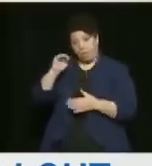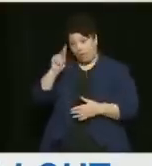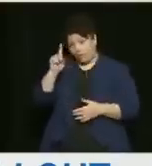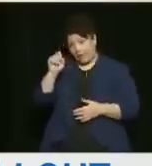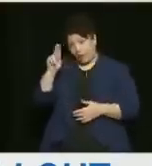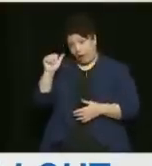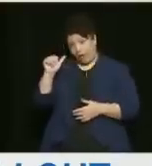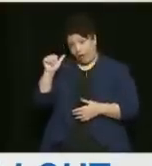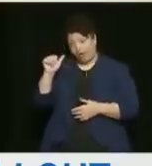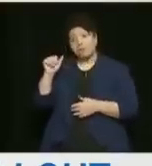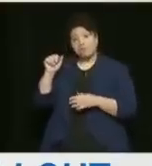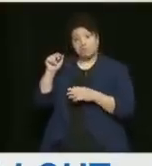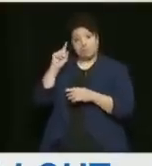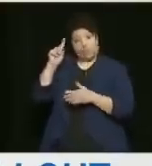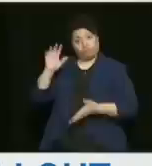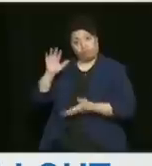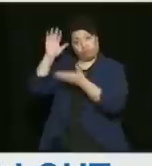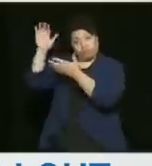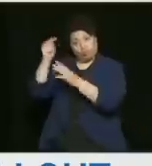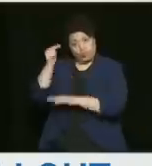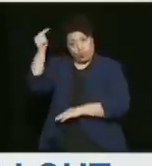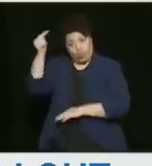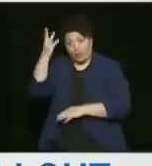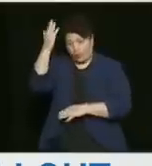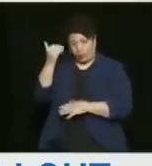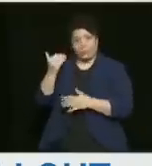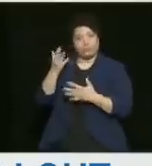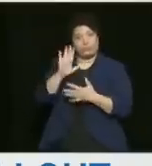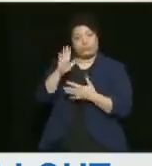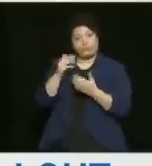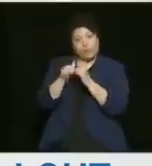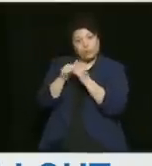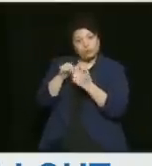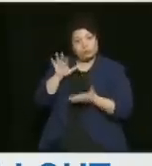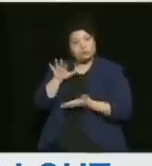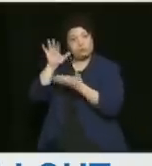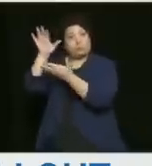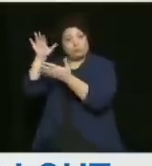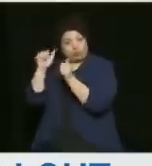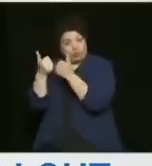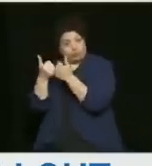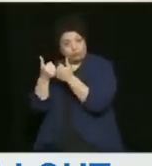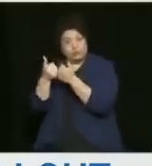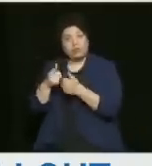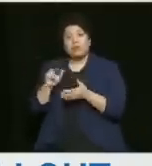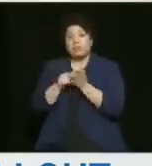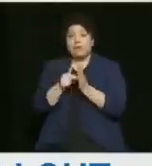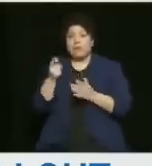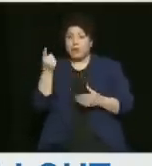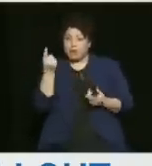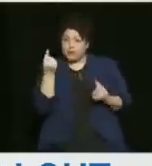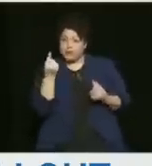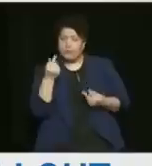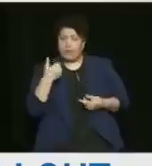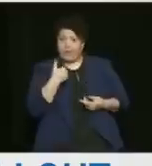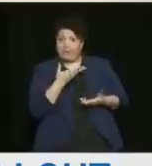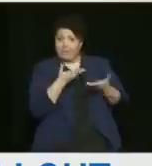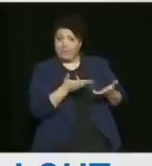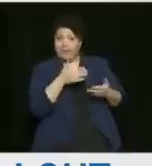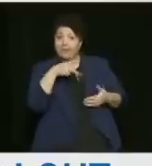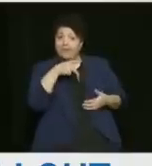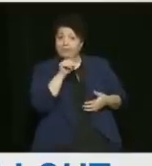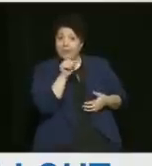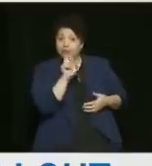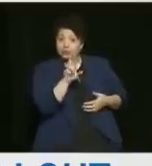because of the unique circumstances in the north, then we will sort of reallocate and take a greater share of, quote, the Pfizer